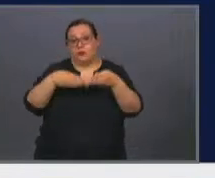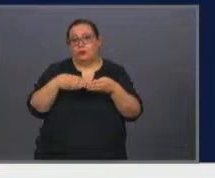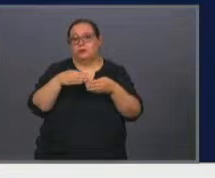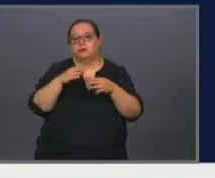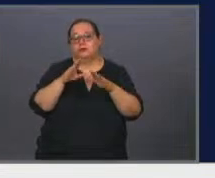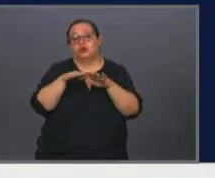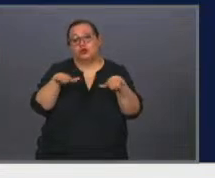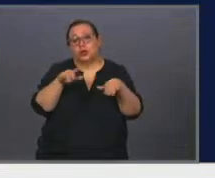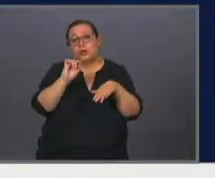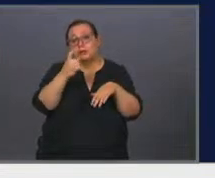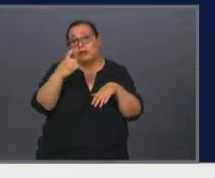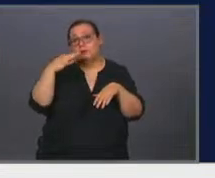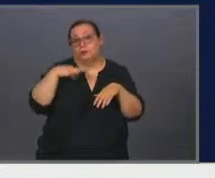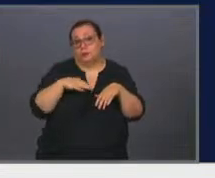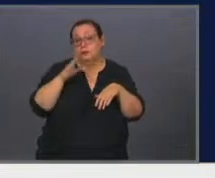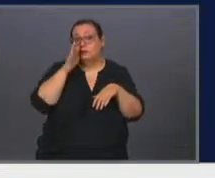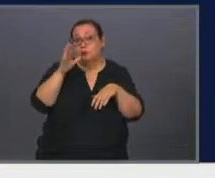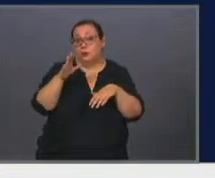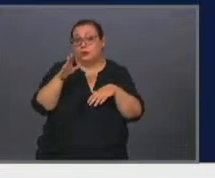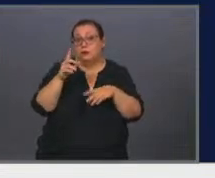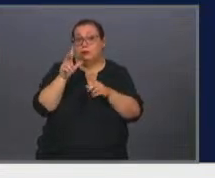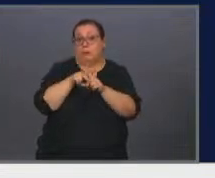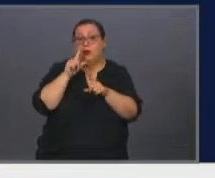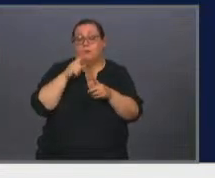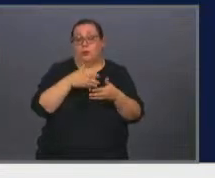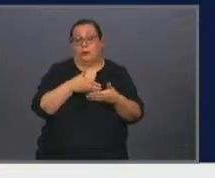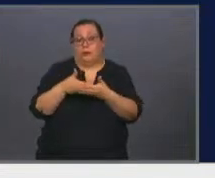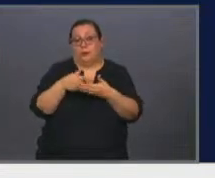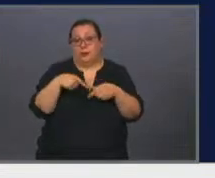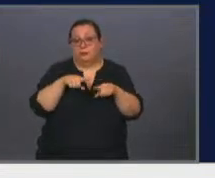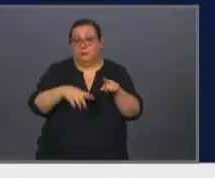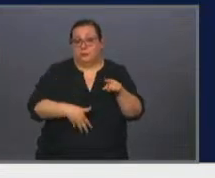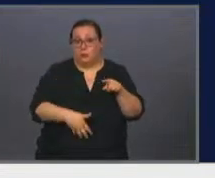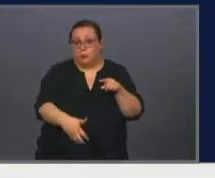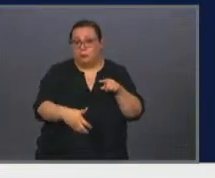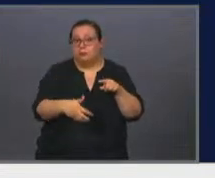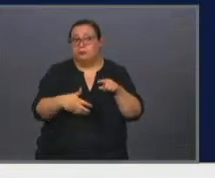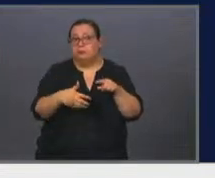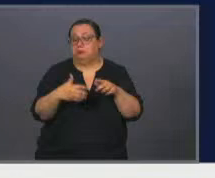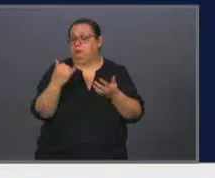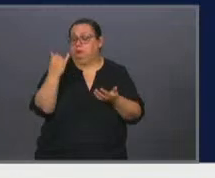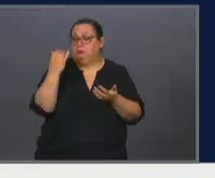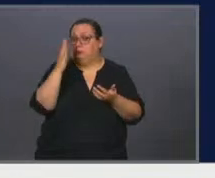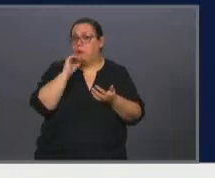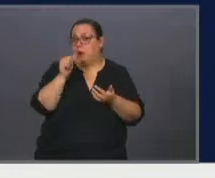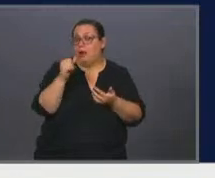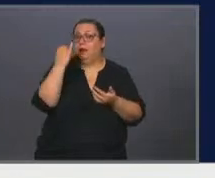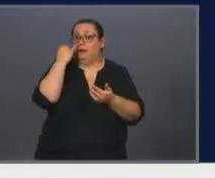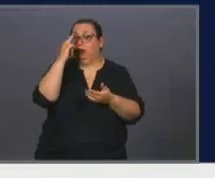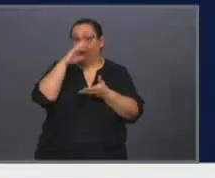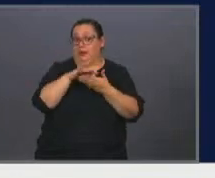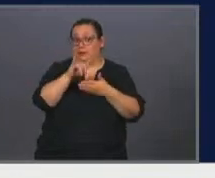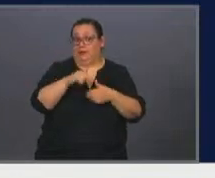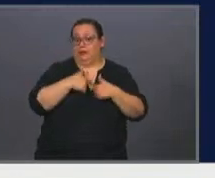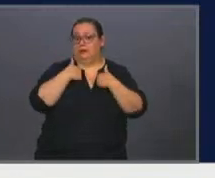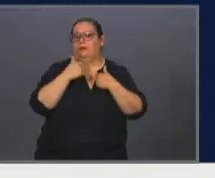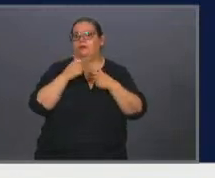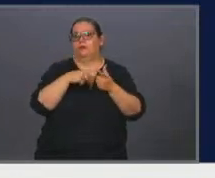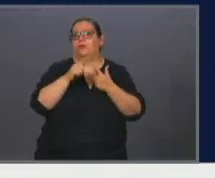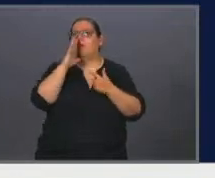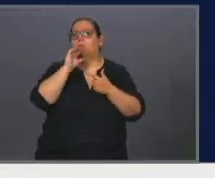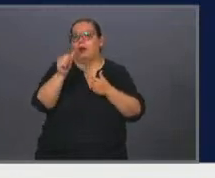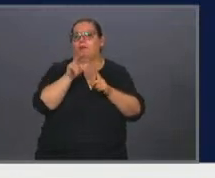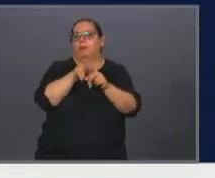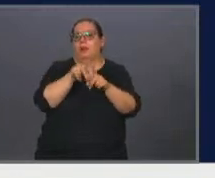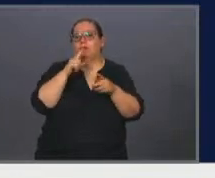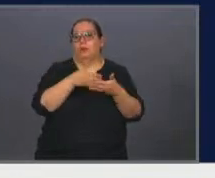credit, would it apply to a baby in the womb? Well, why wouldn't it? If we believe that's life, then why wouldn't it apply to the baby and the womb? And helping